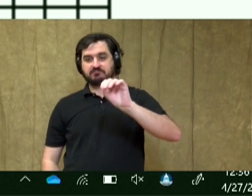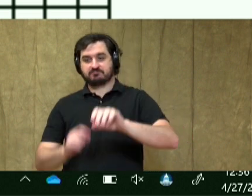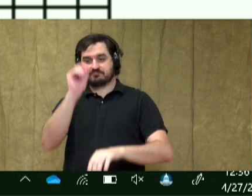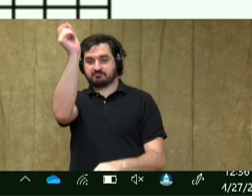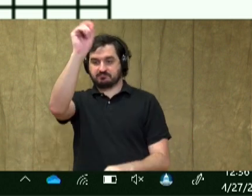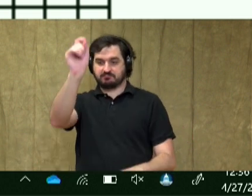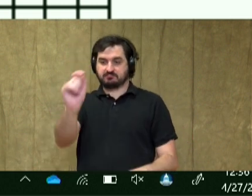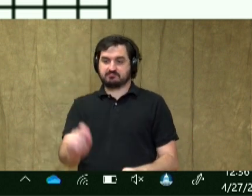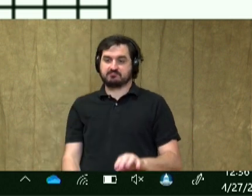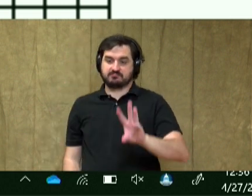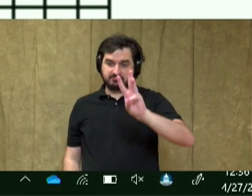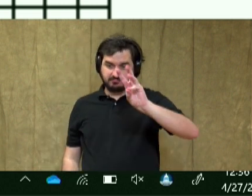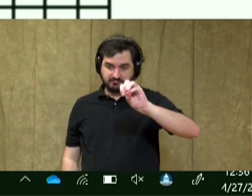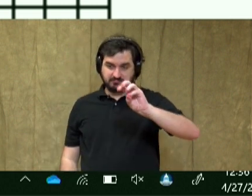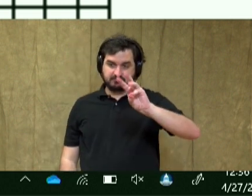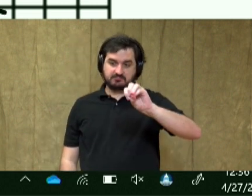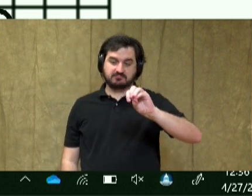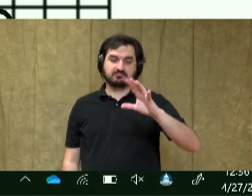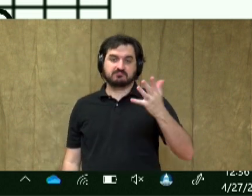60,